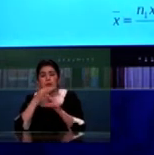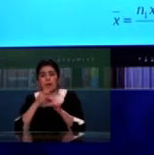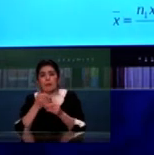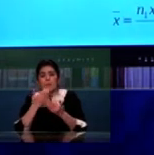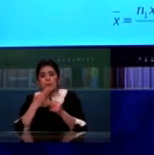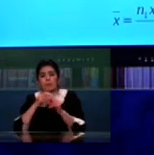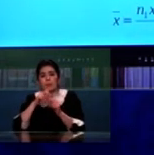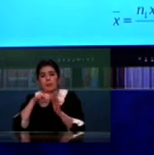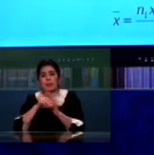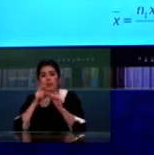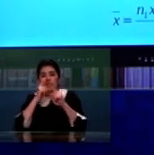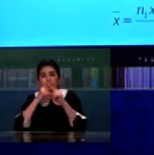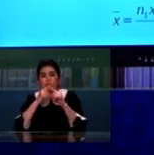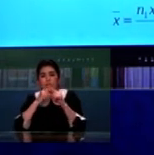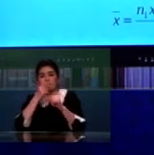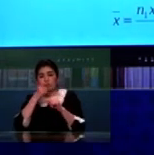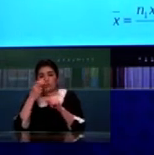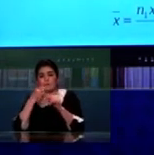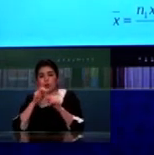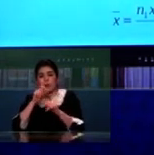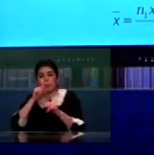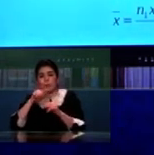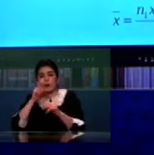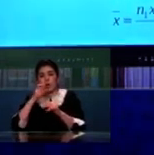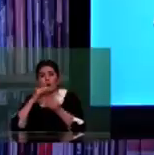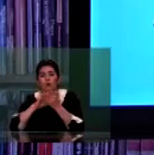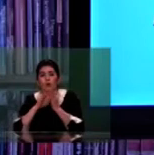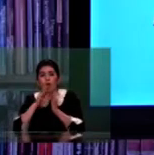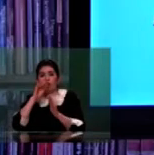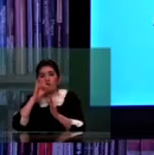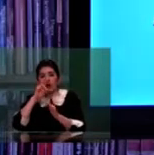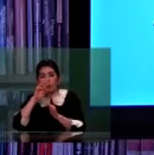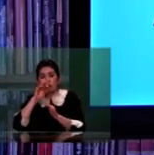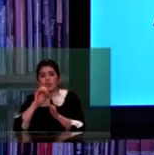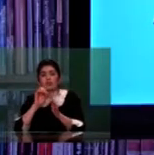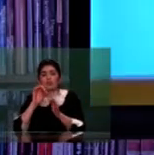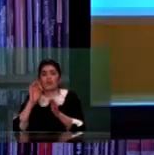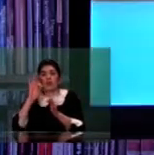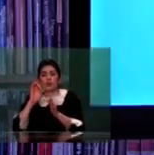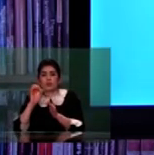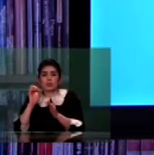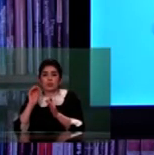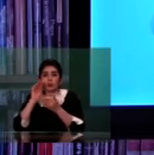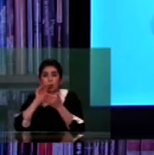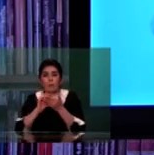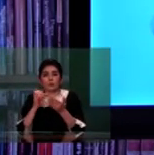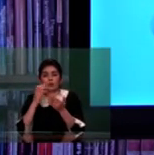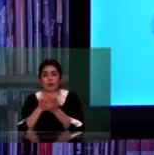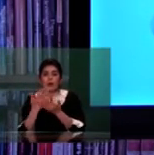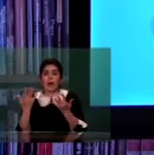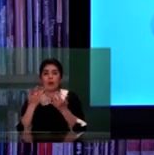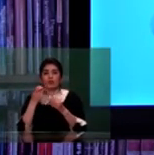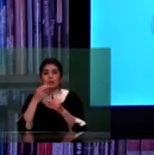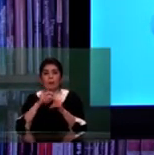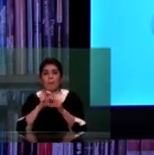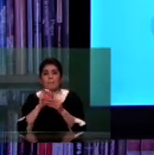bo'lsa, buni x chiziqchali deb belgilab, quyidagi formula yordamida topar ekamiz. Ana endi biror bir